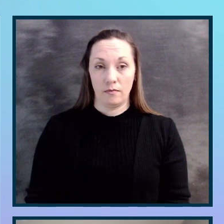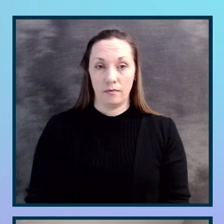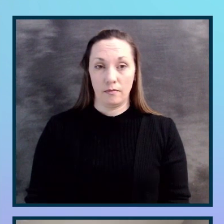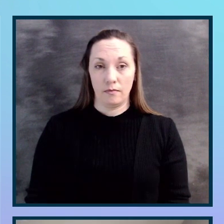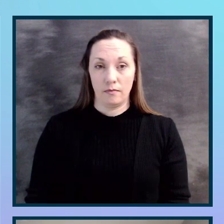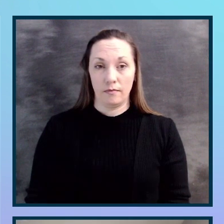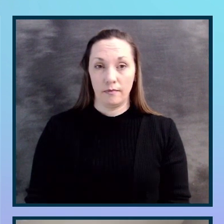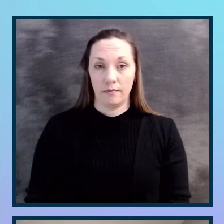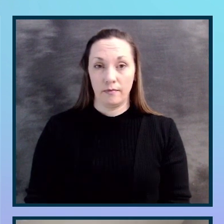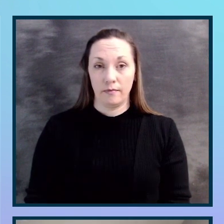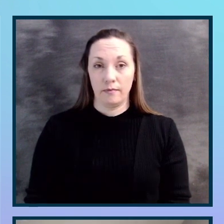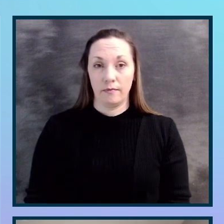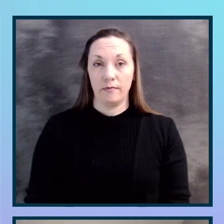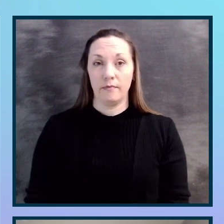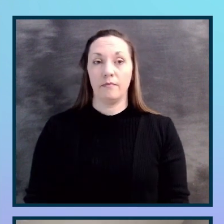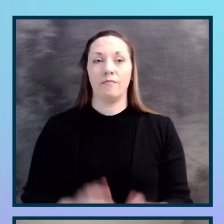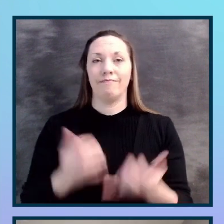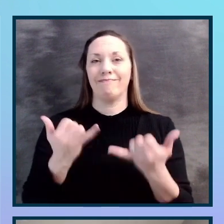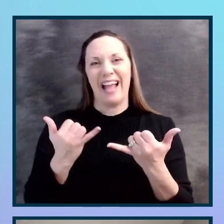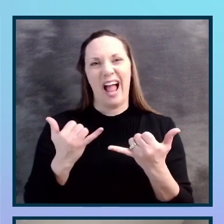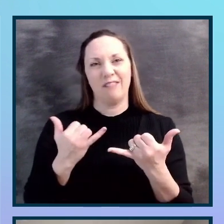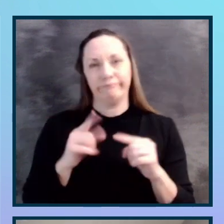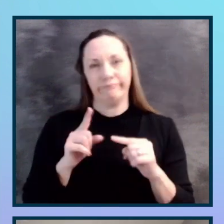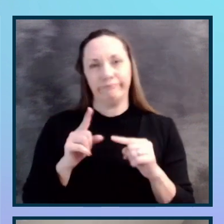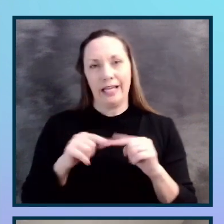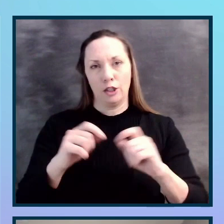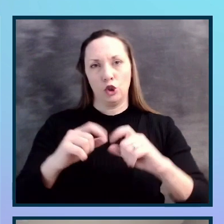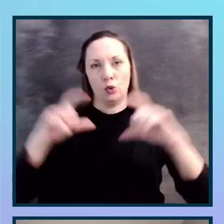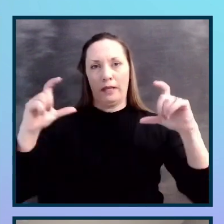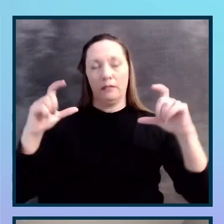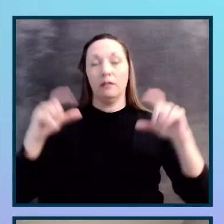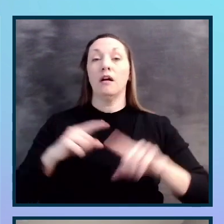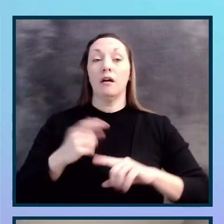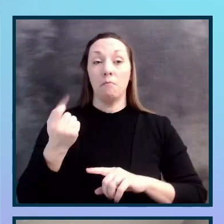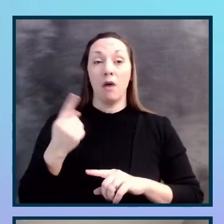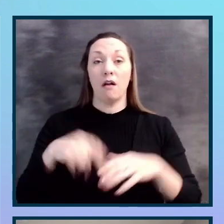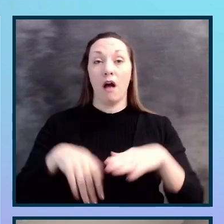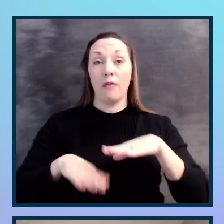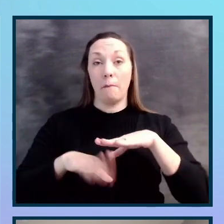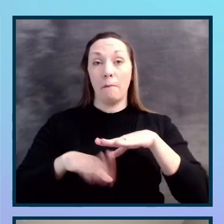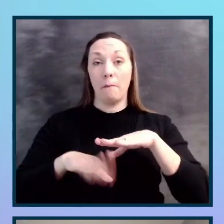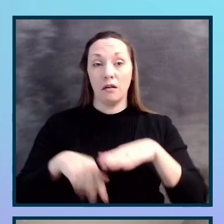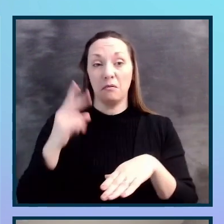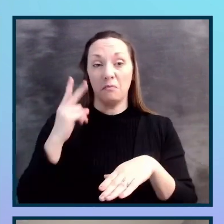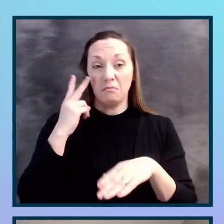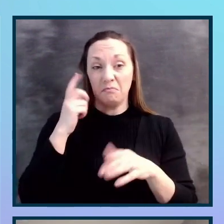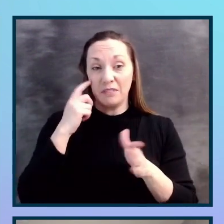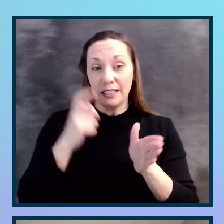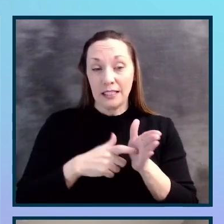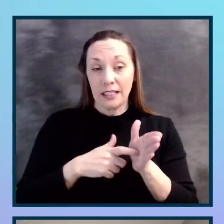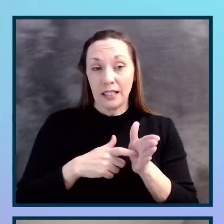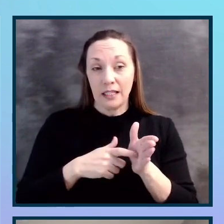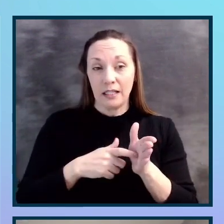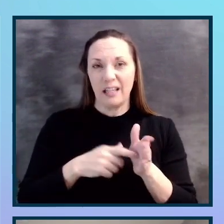Oh, sorry, apparently I'm not able to here. But on the bottom here, you can see that the assertion